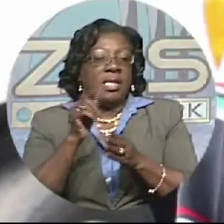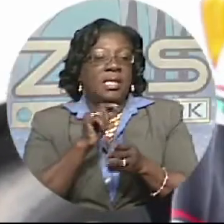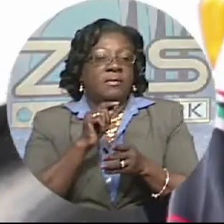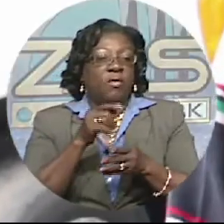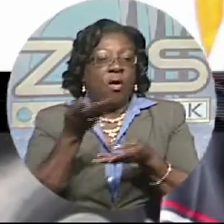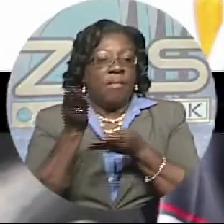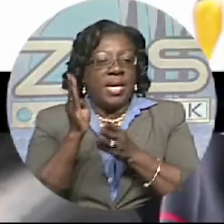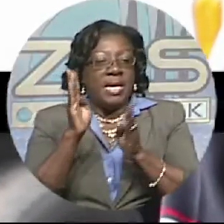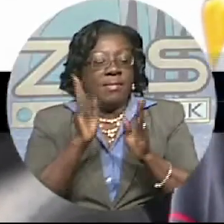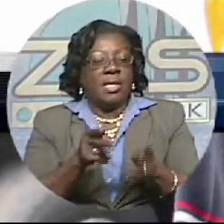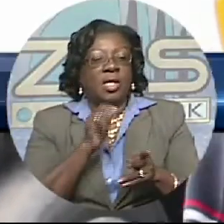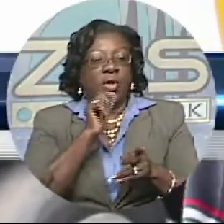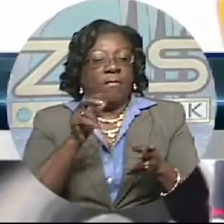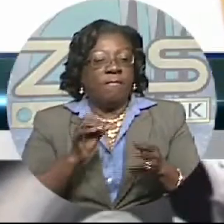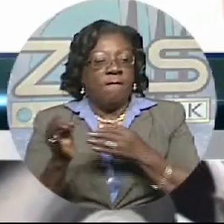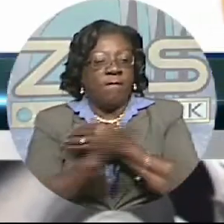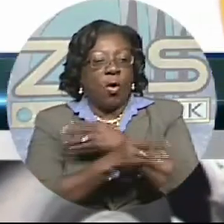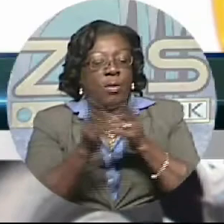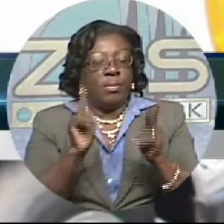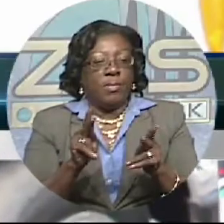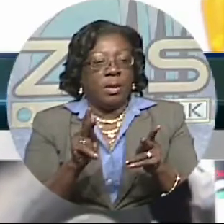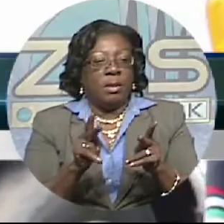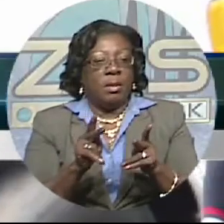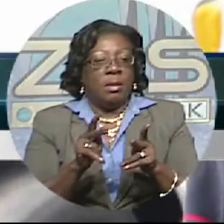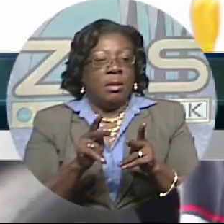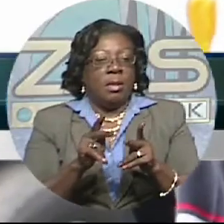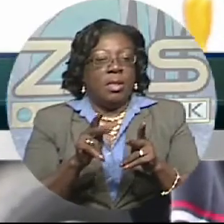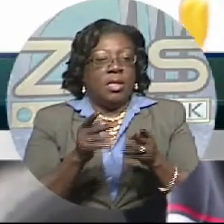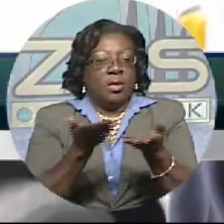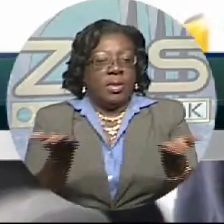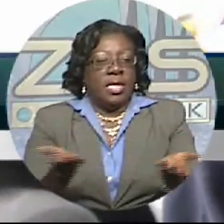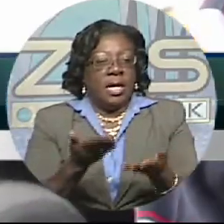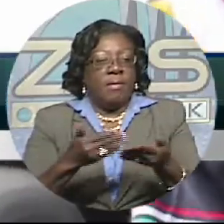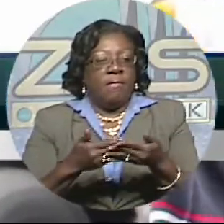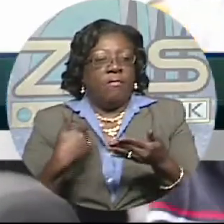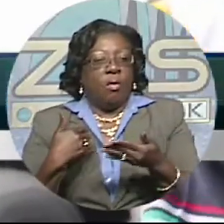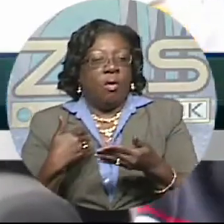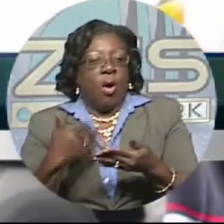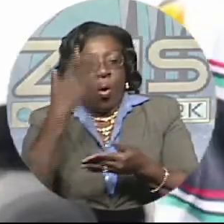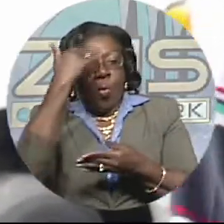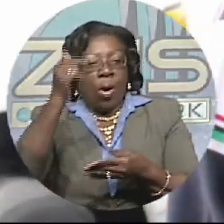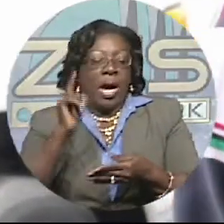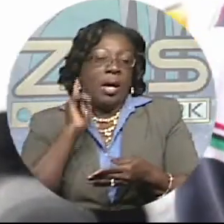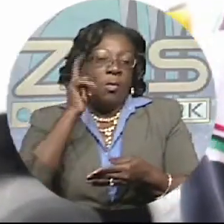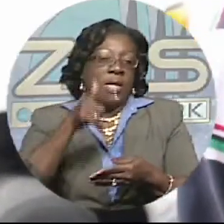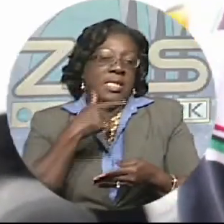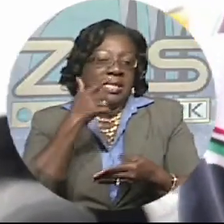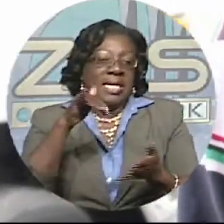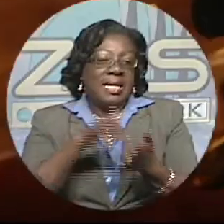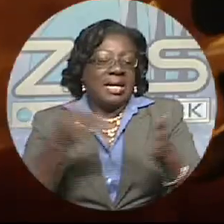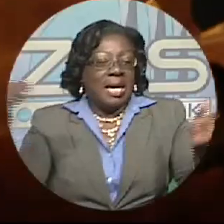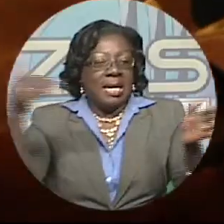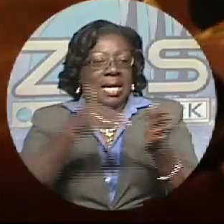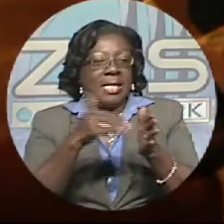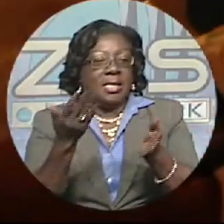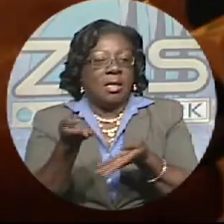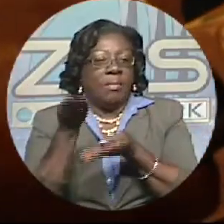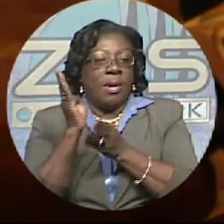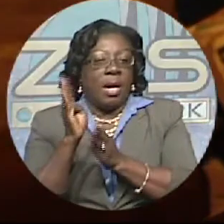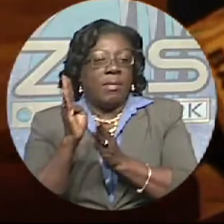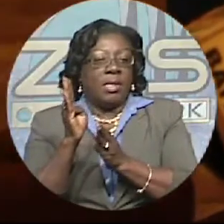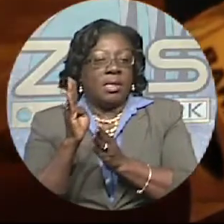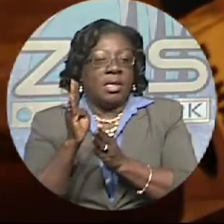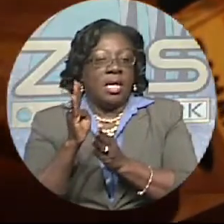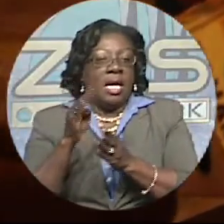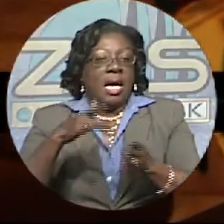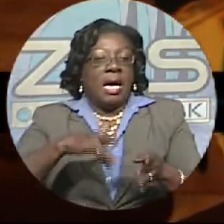not a Bahamian. Okay, I know she's been in the Bahamas before. Why would she set against us? I feel she